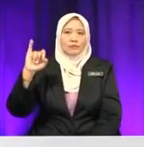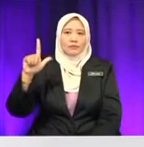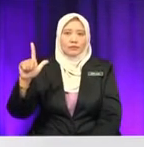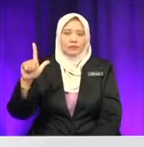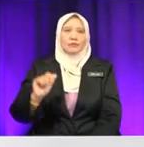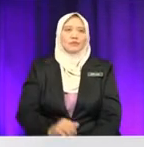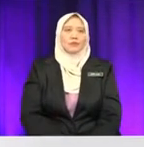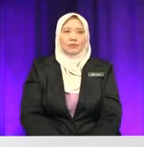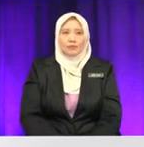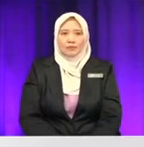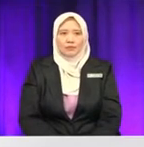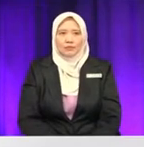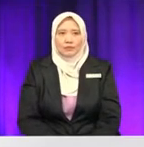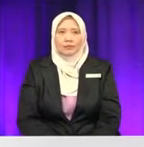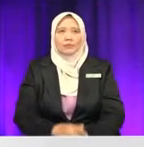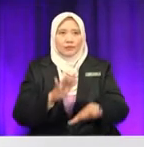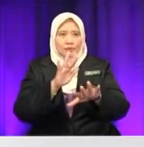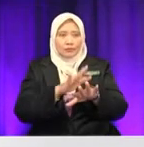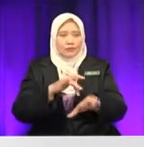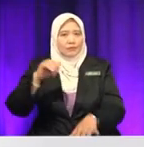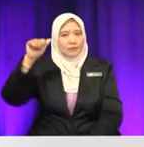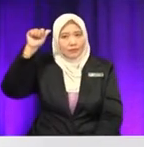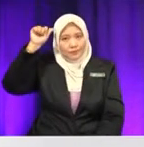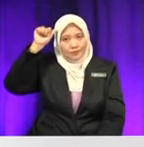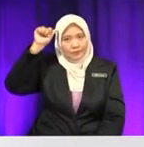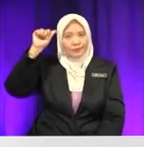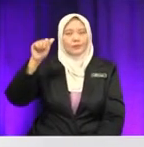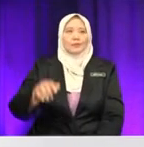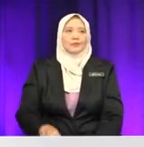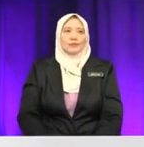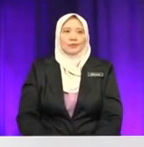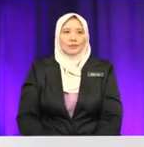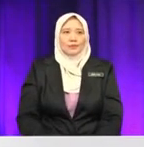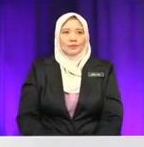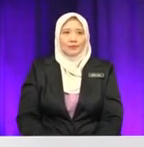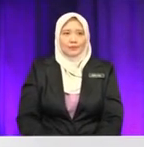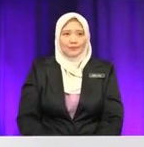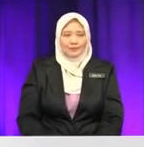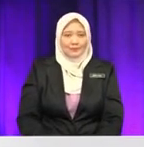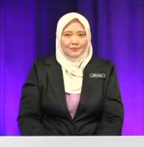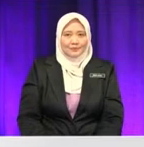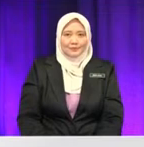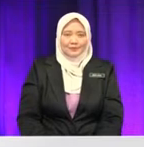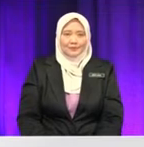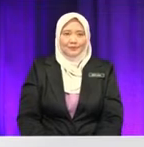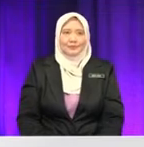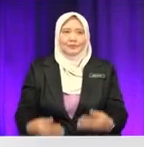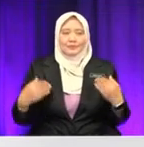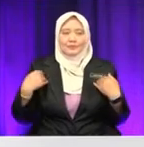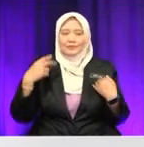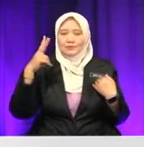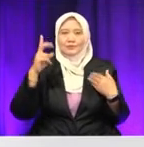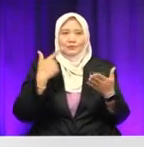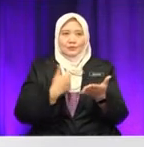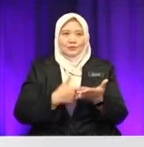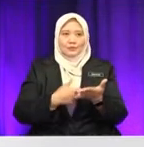Aidil Ikram? You can call me Aidil, madam. All right. So hi, next, we have two pupils from SMK Bandar